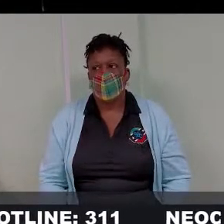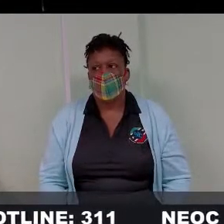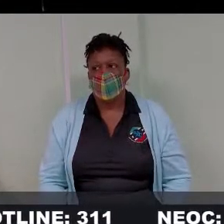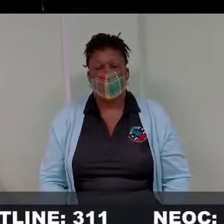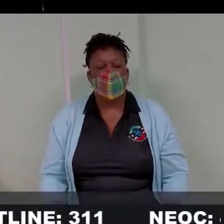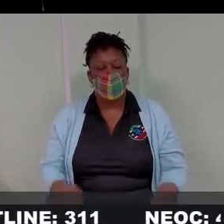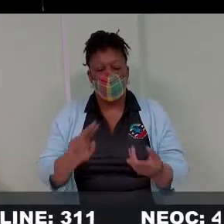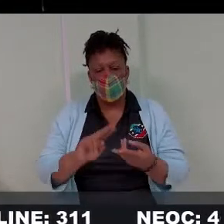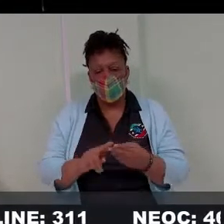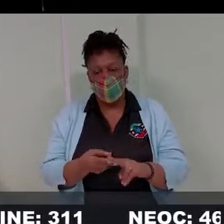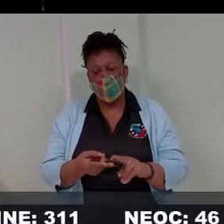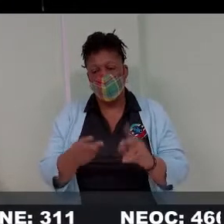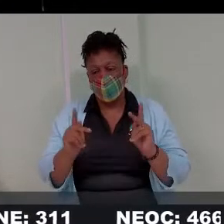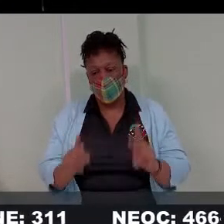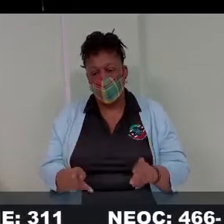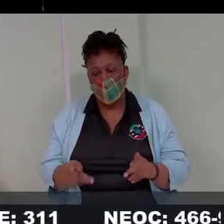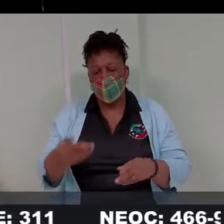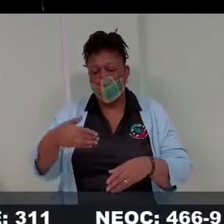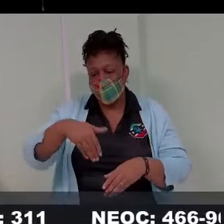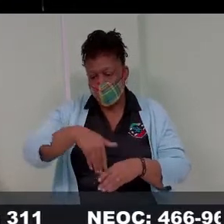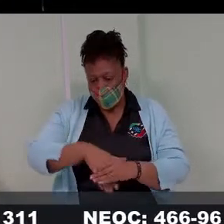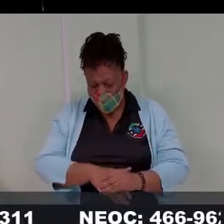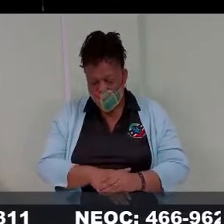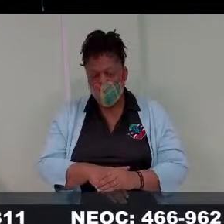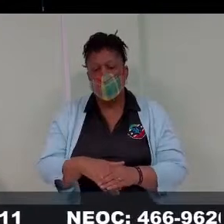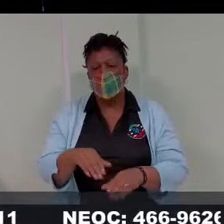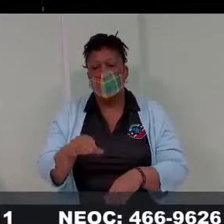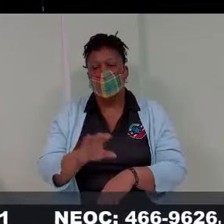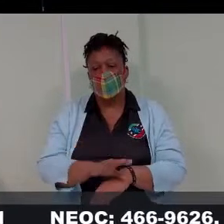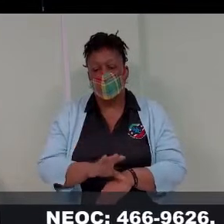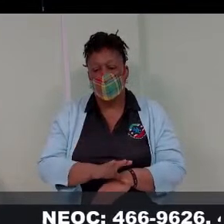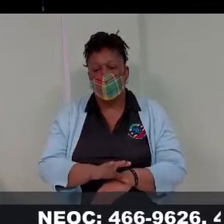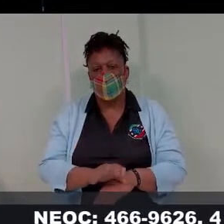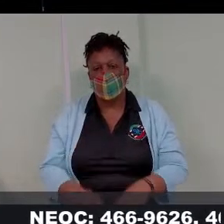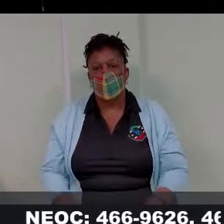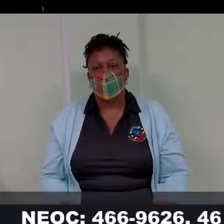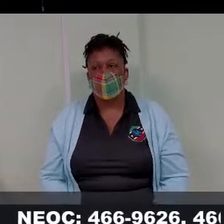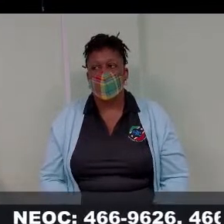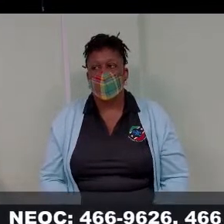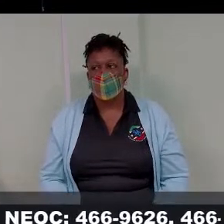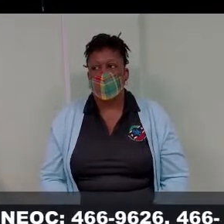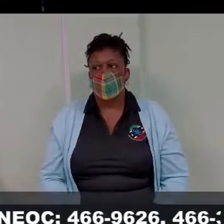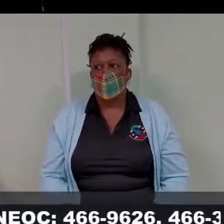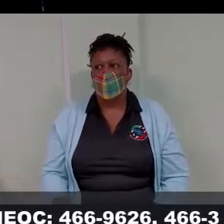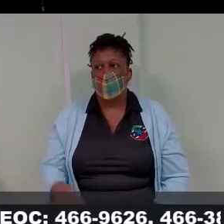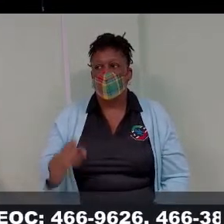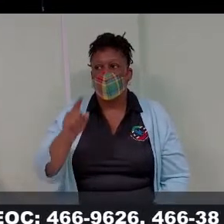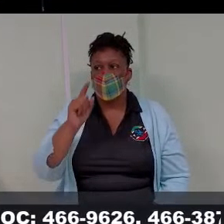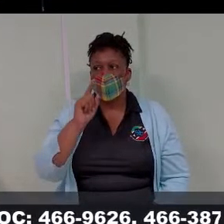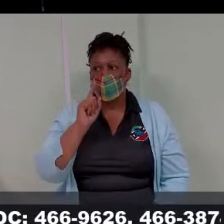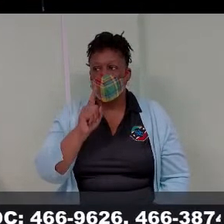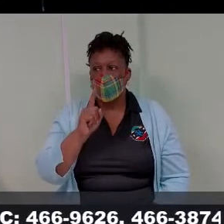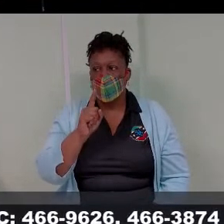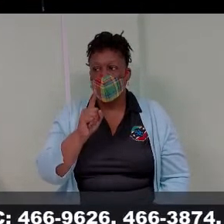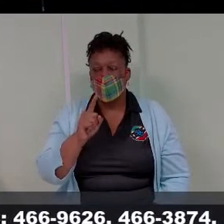total number of persons that may be permitted to attend inside of the building is 1